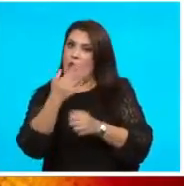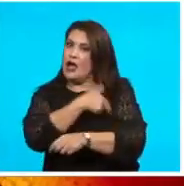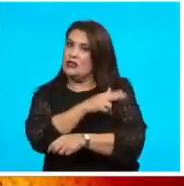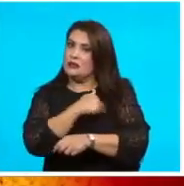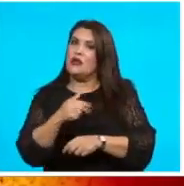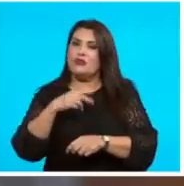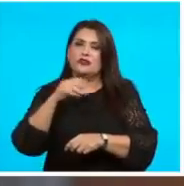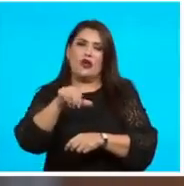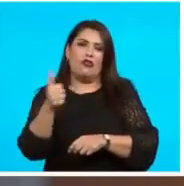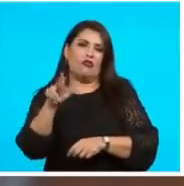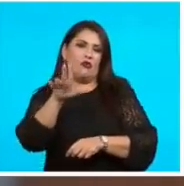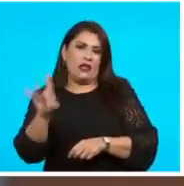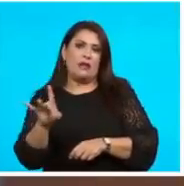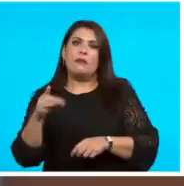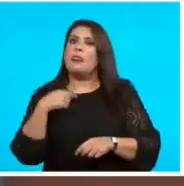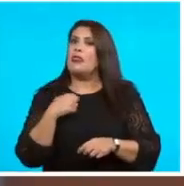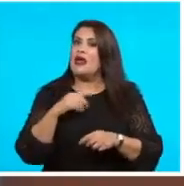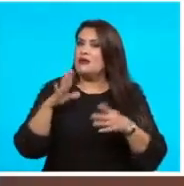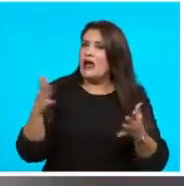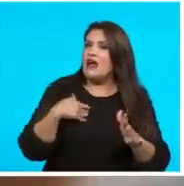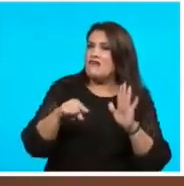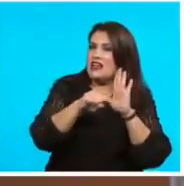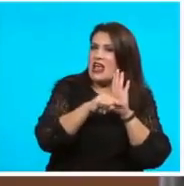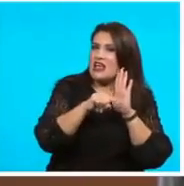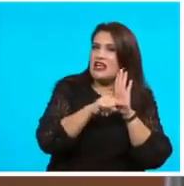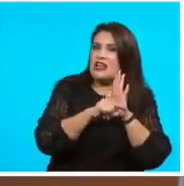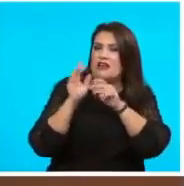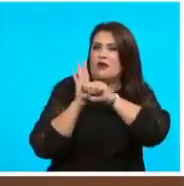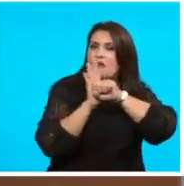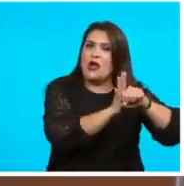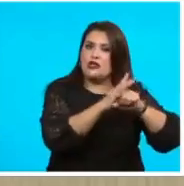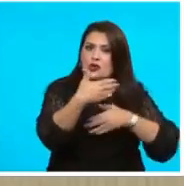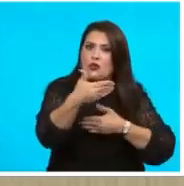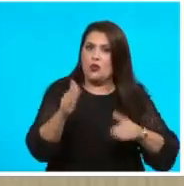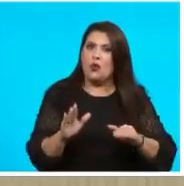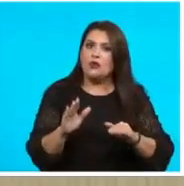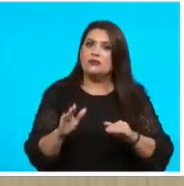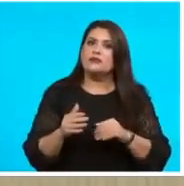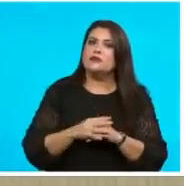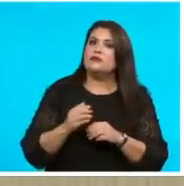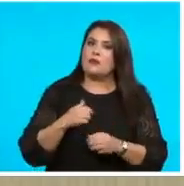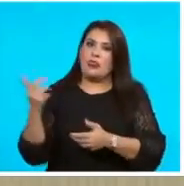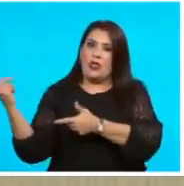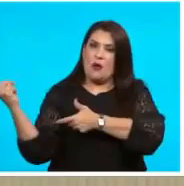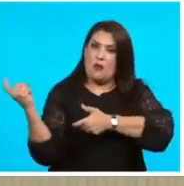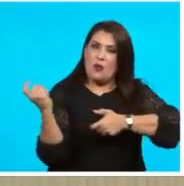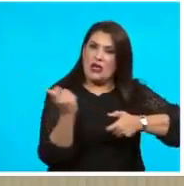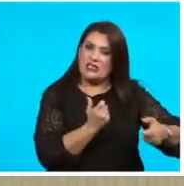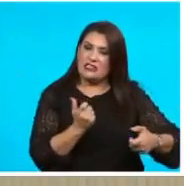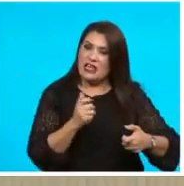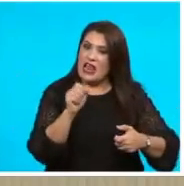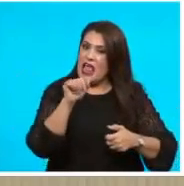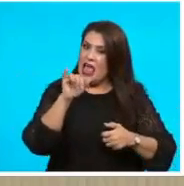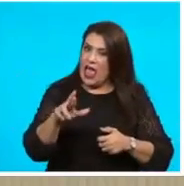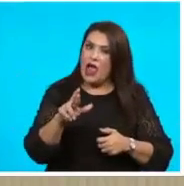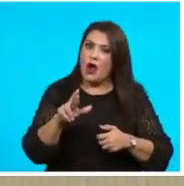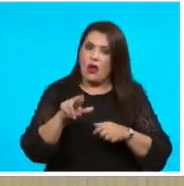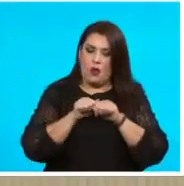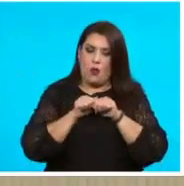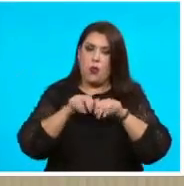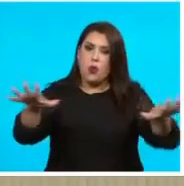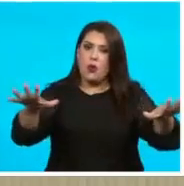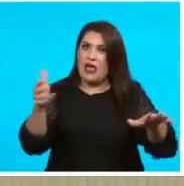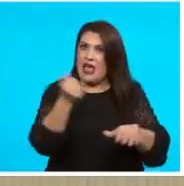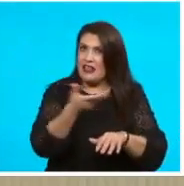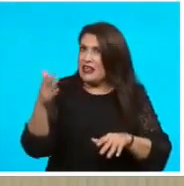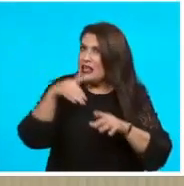fighting the pandemic are negative pressure rooms. Draws air into the room so that anything that is in that room with that